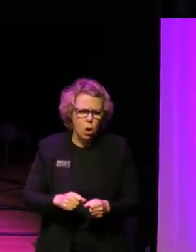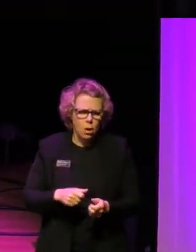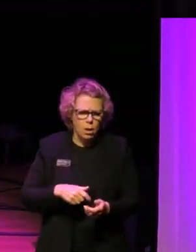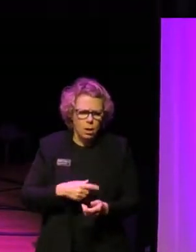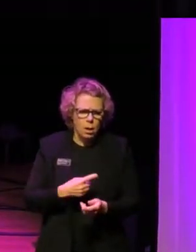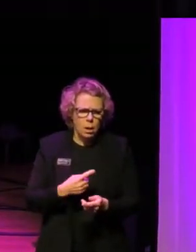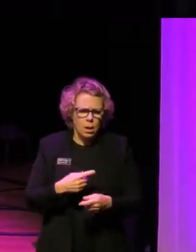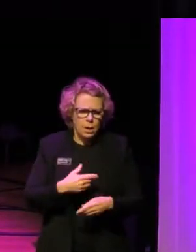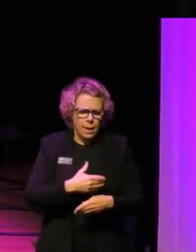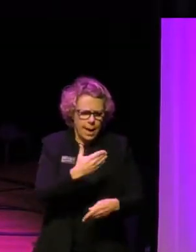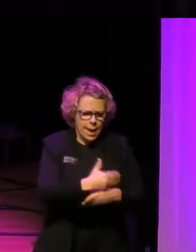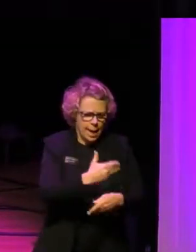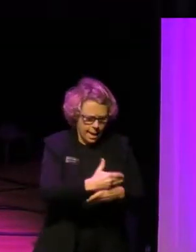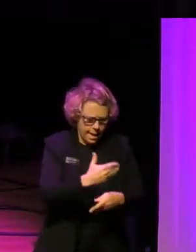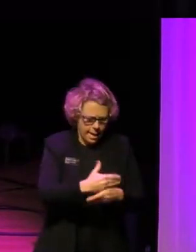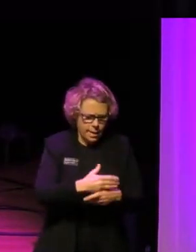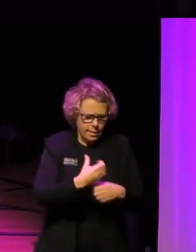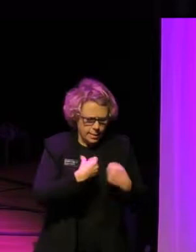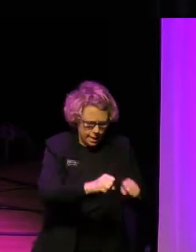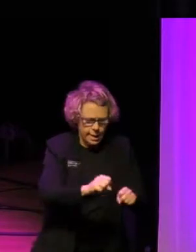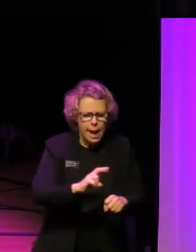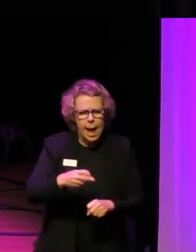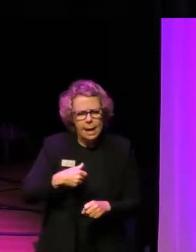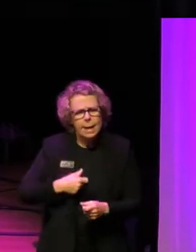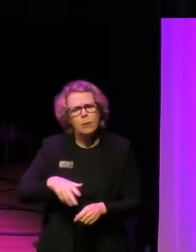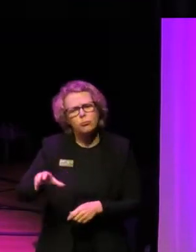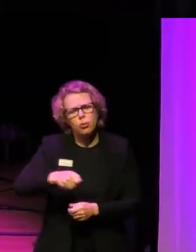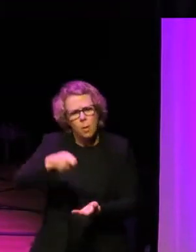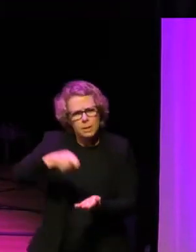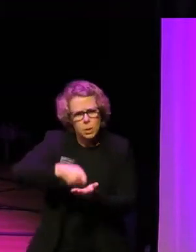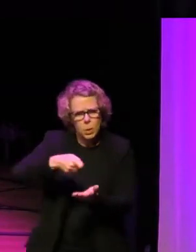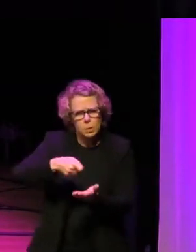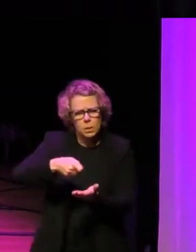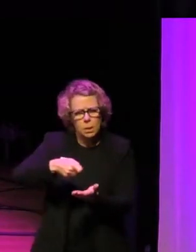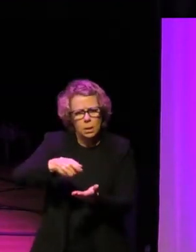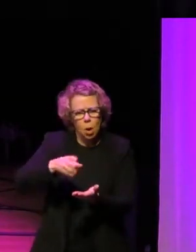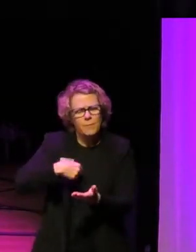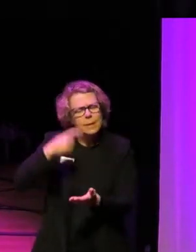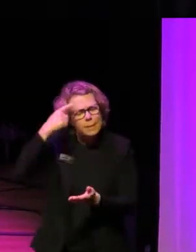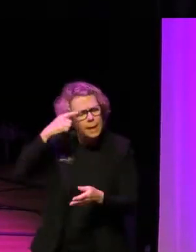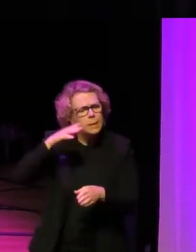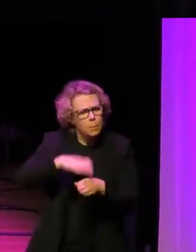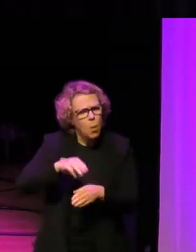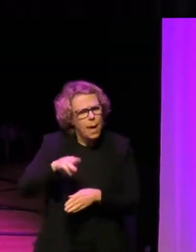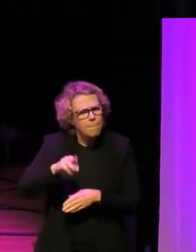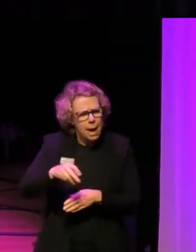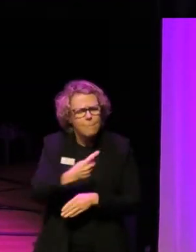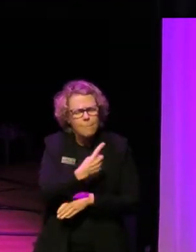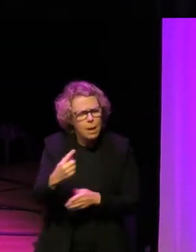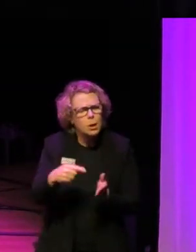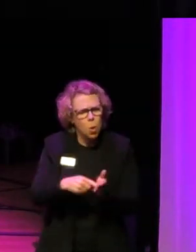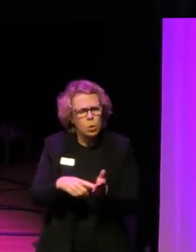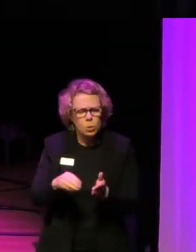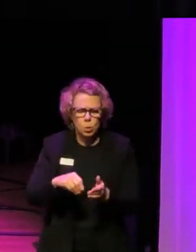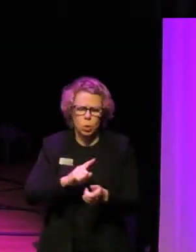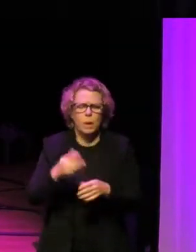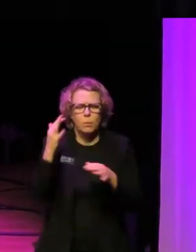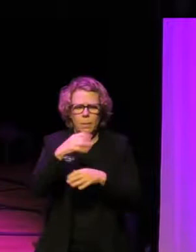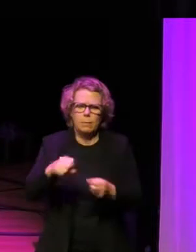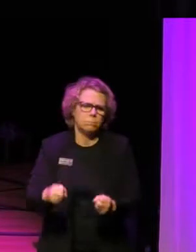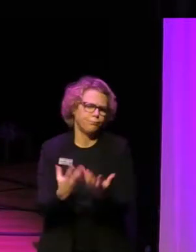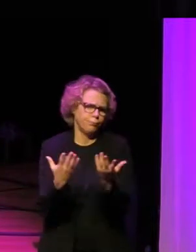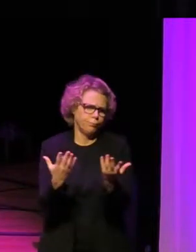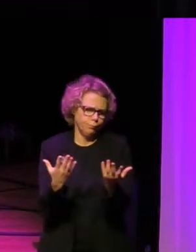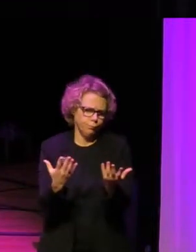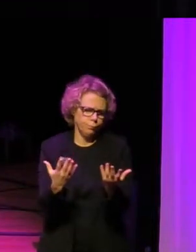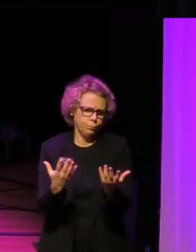decide, our problems would be solved. If all our leaders were to think about what would